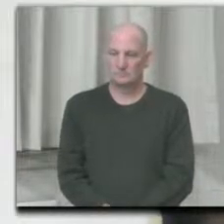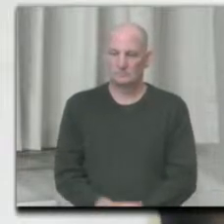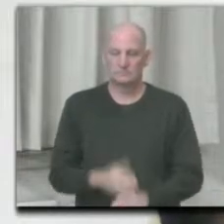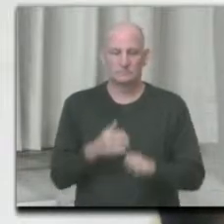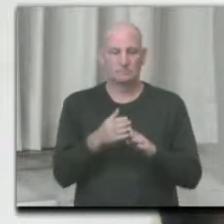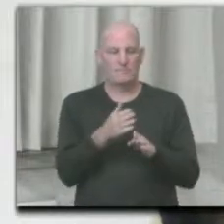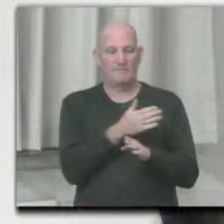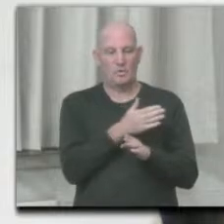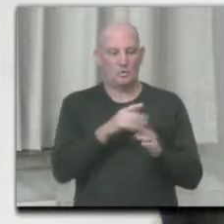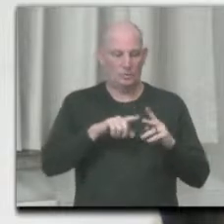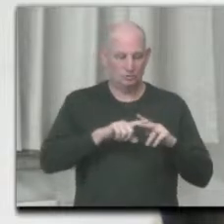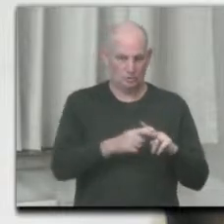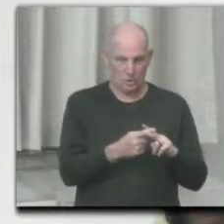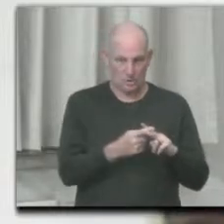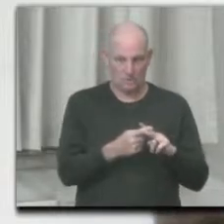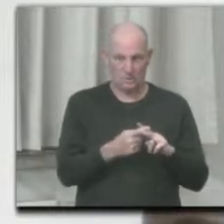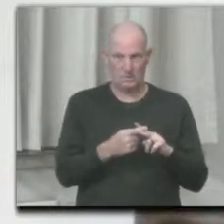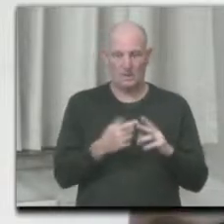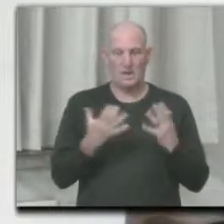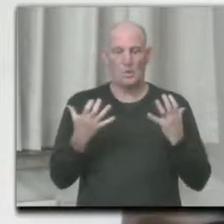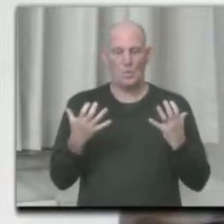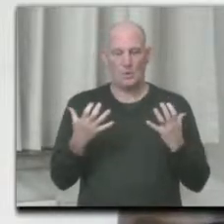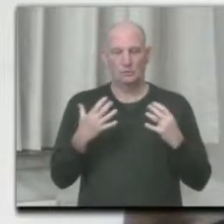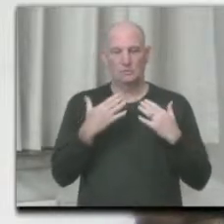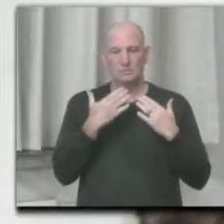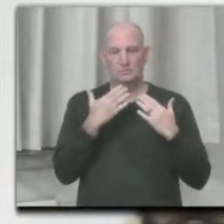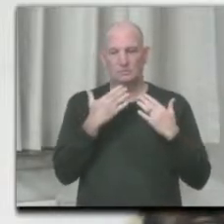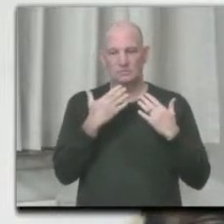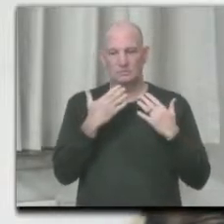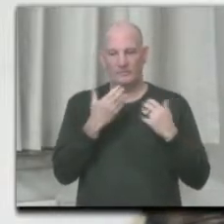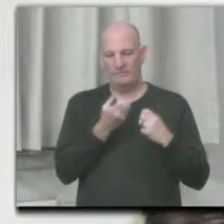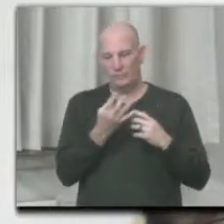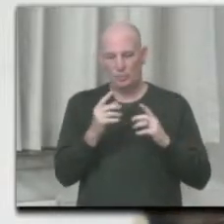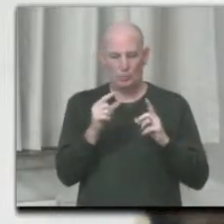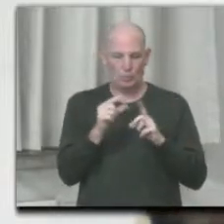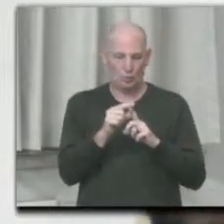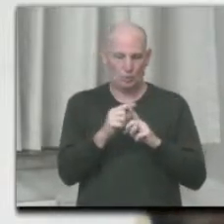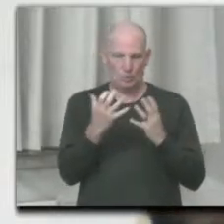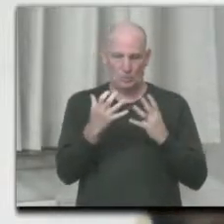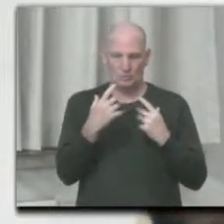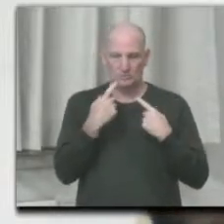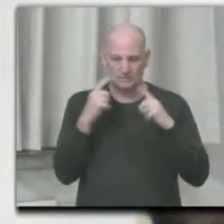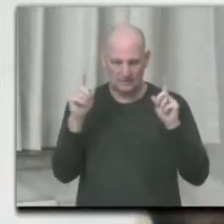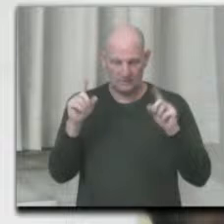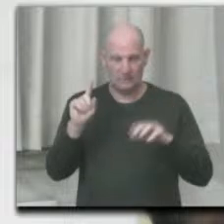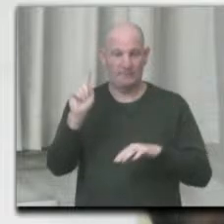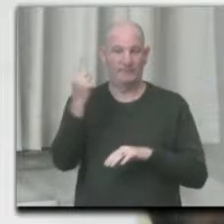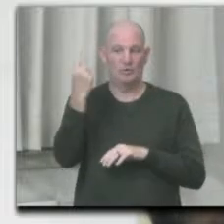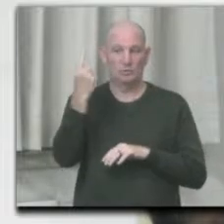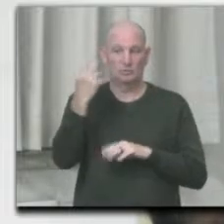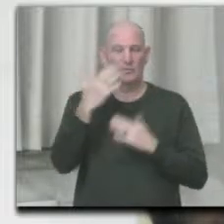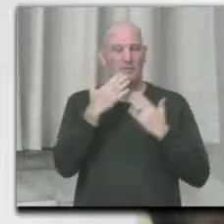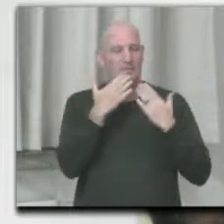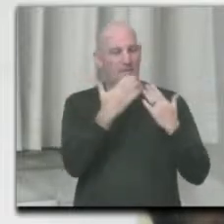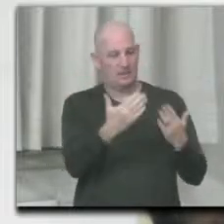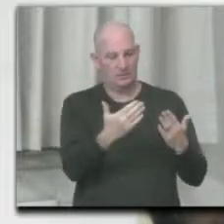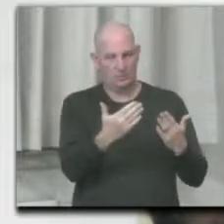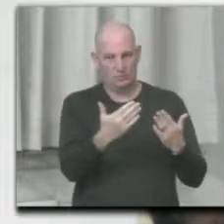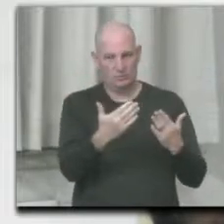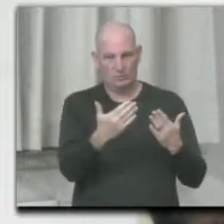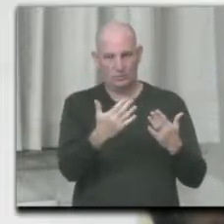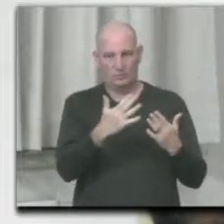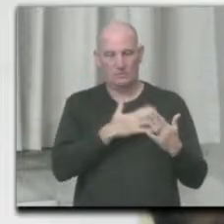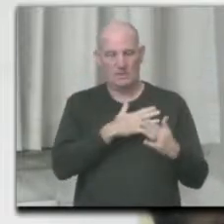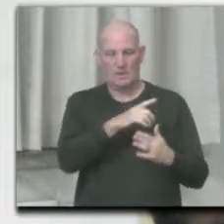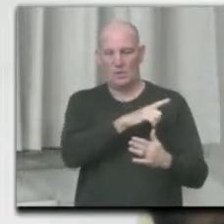Before you get started, I want to say, I had a couple words that I just want to say. First and foremost, I want to say thank you to